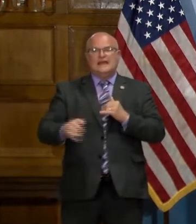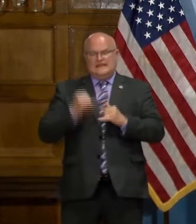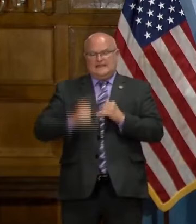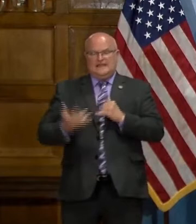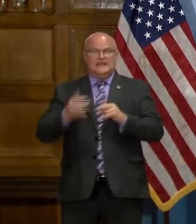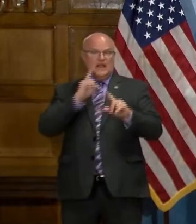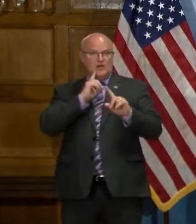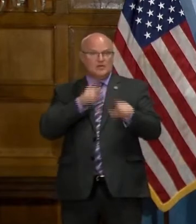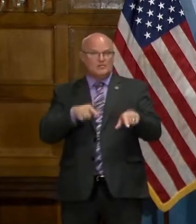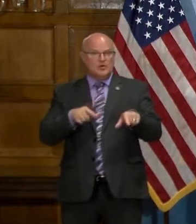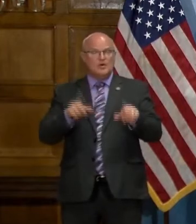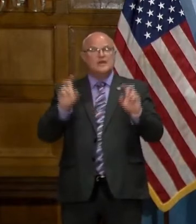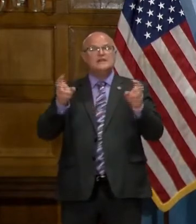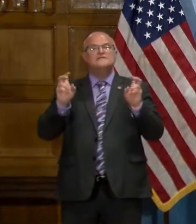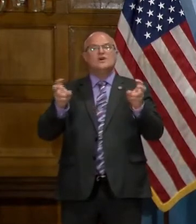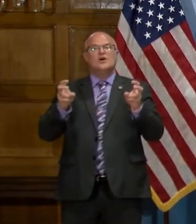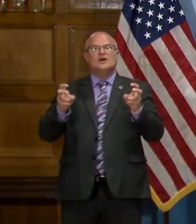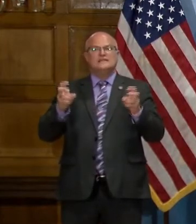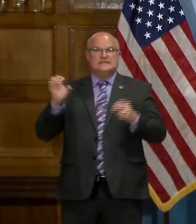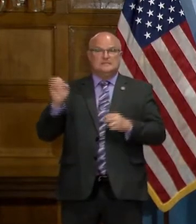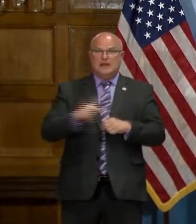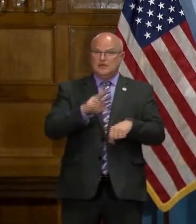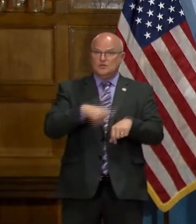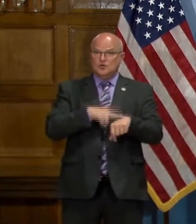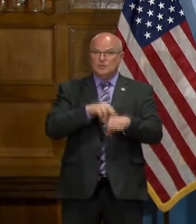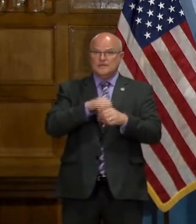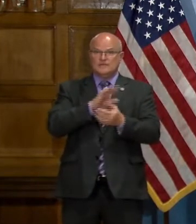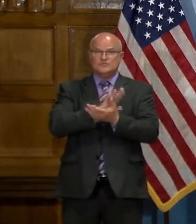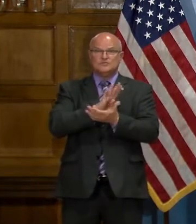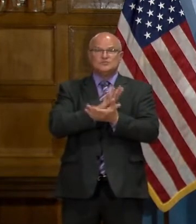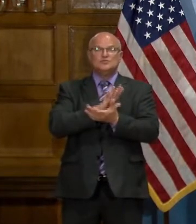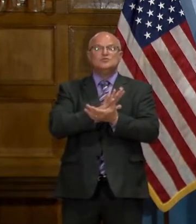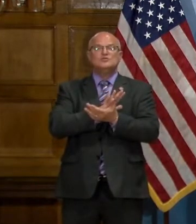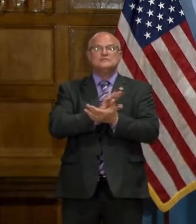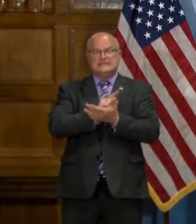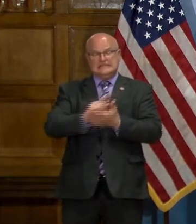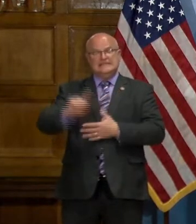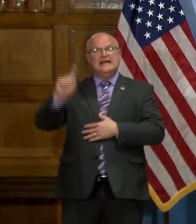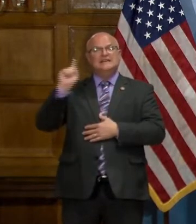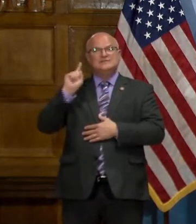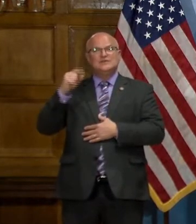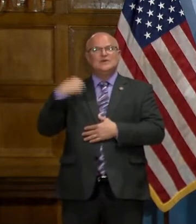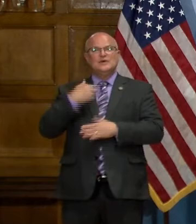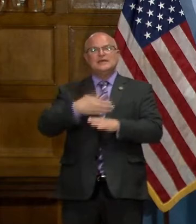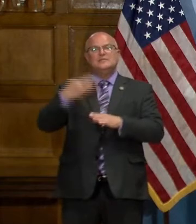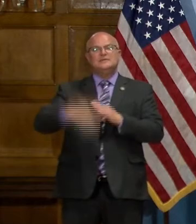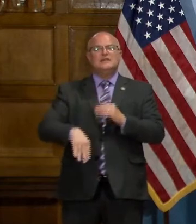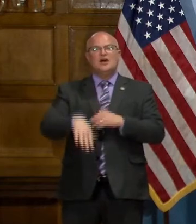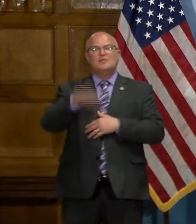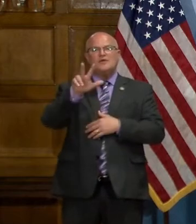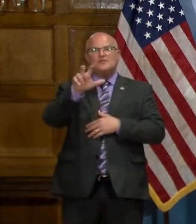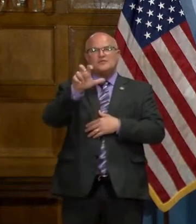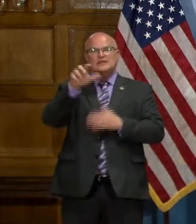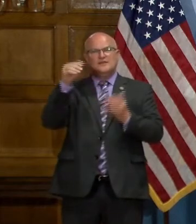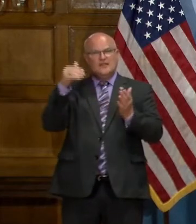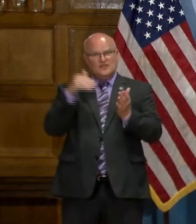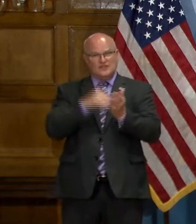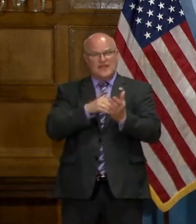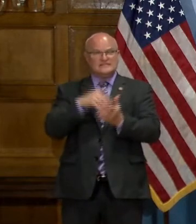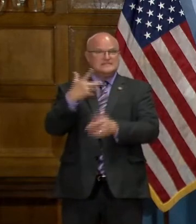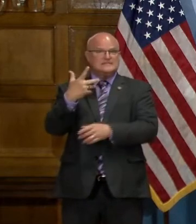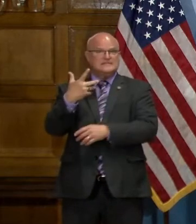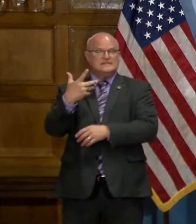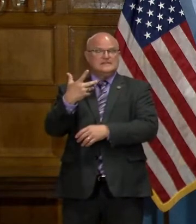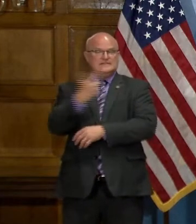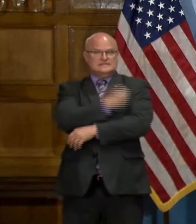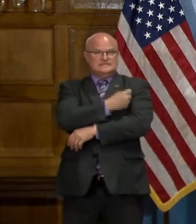I'll report as far as getting back to normal in our schools, last week we completed nearly 300,000